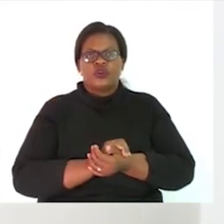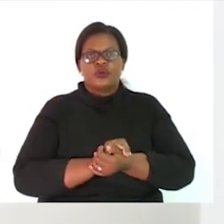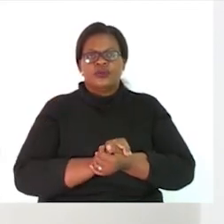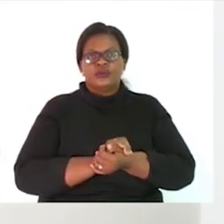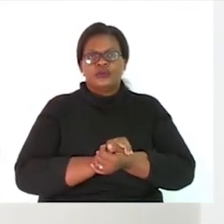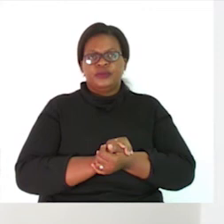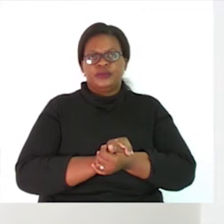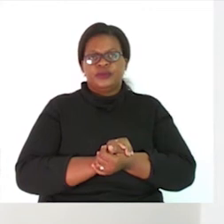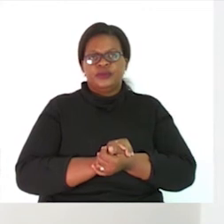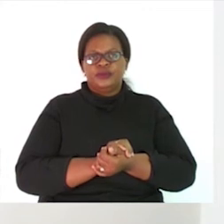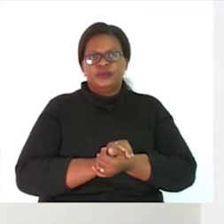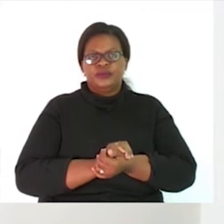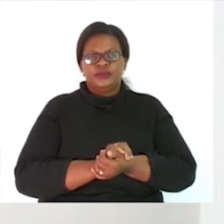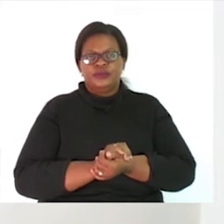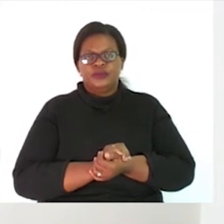4,